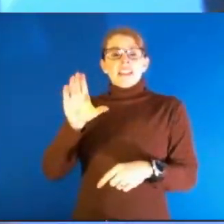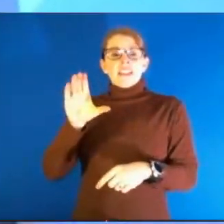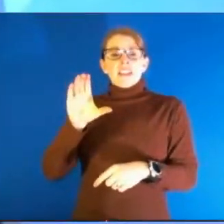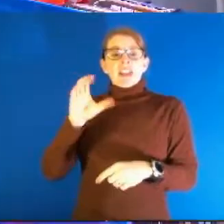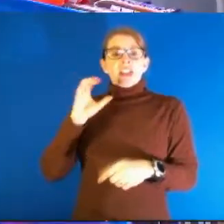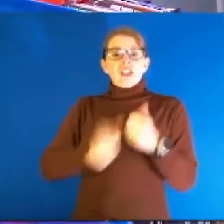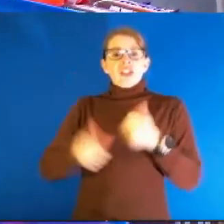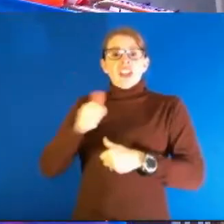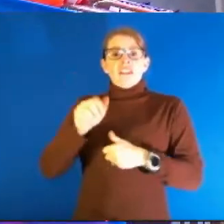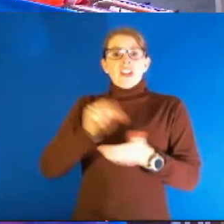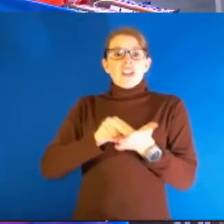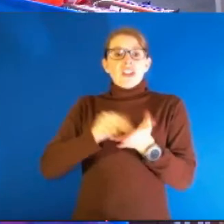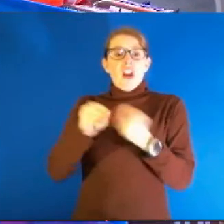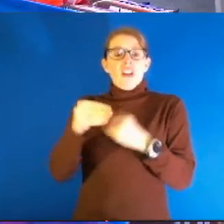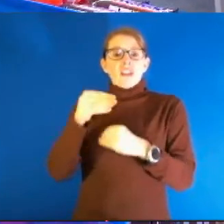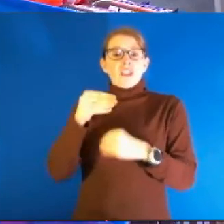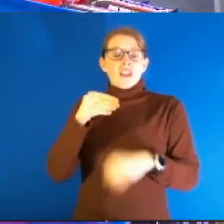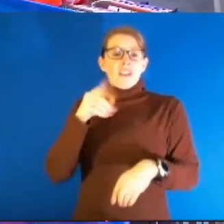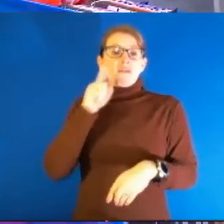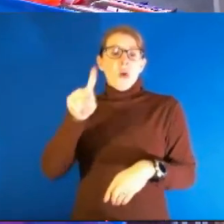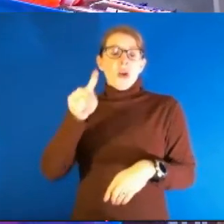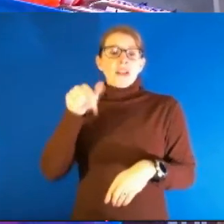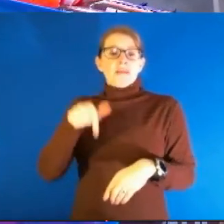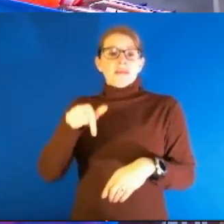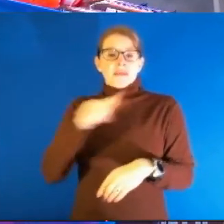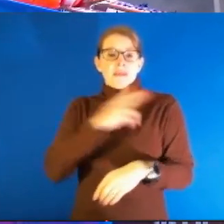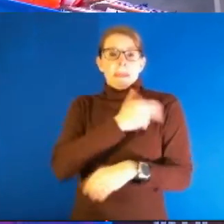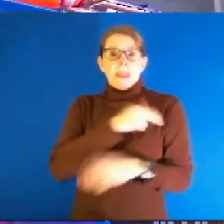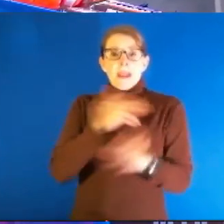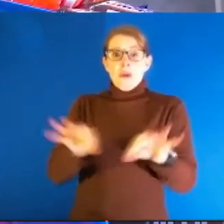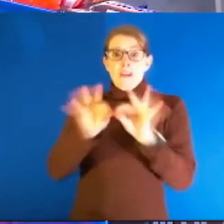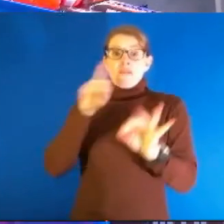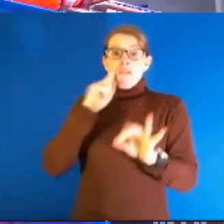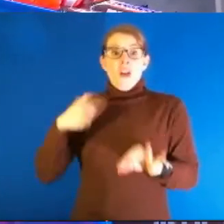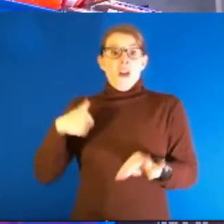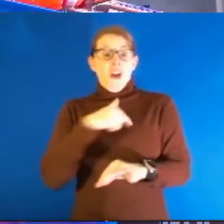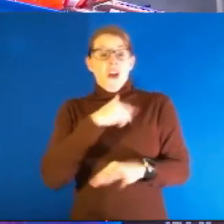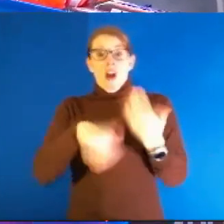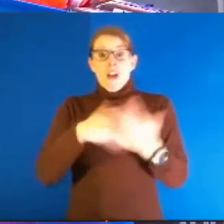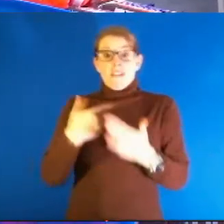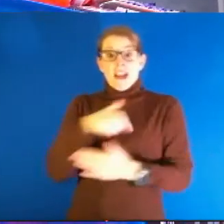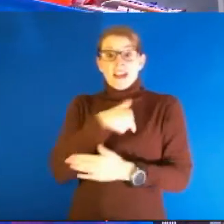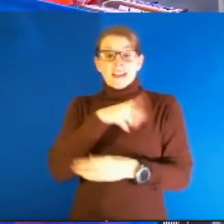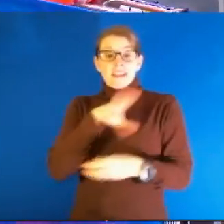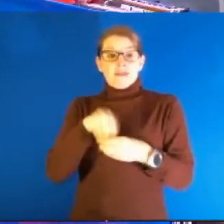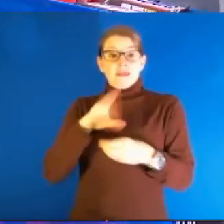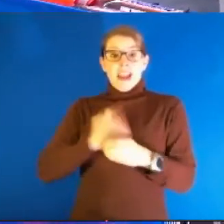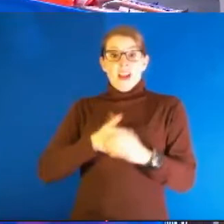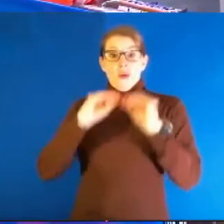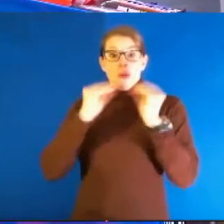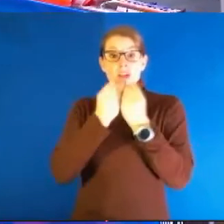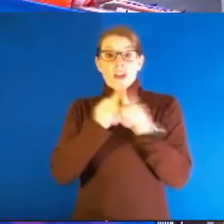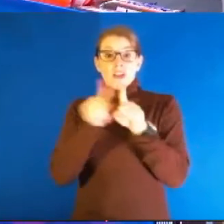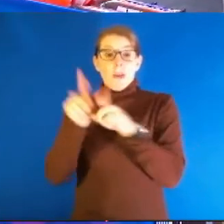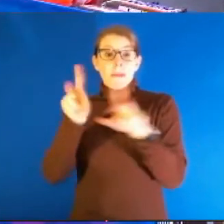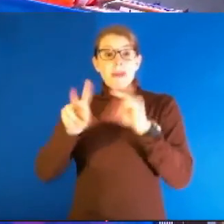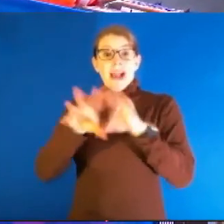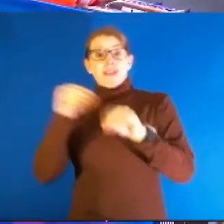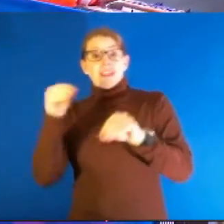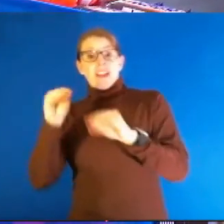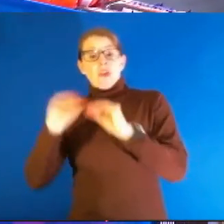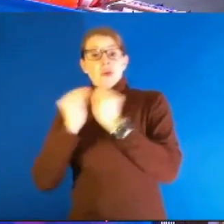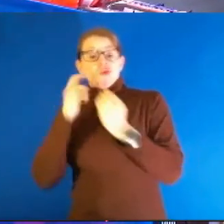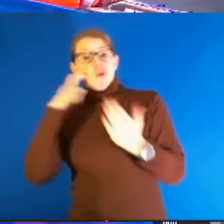system. It's very important for all of us within our organization as well as people outside the organization to